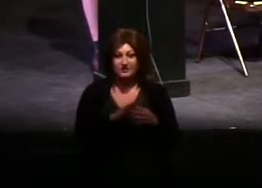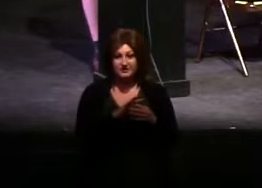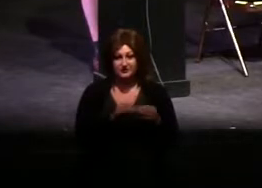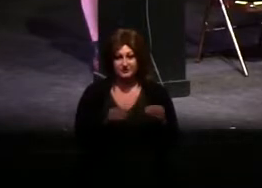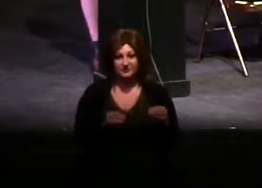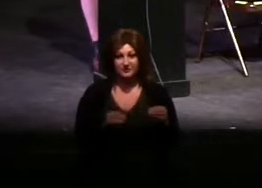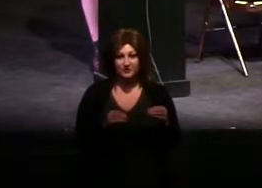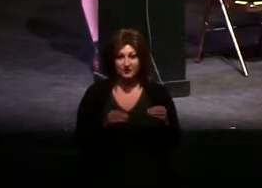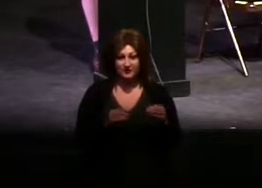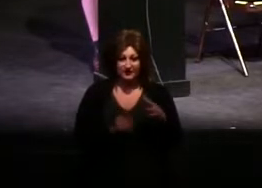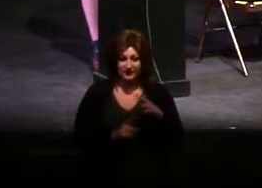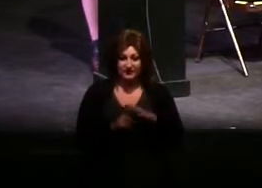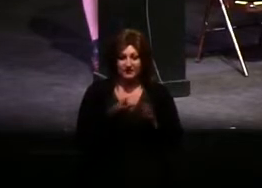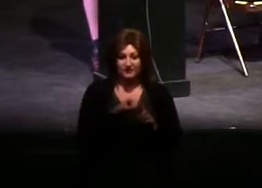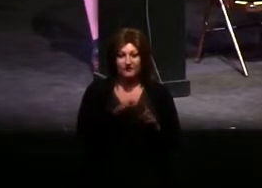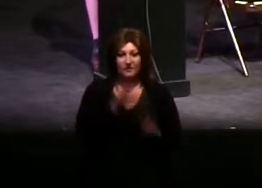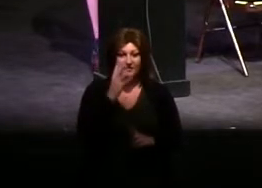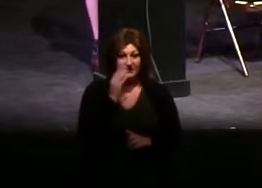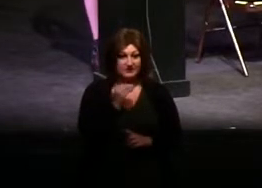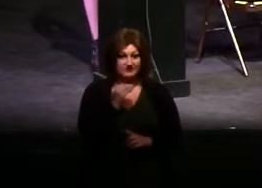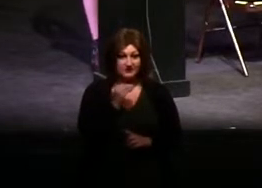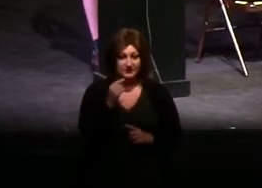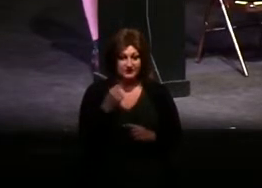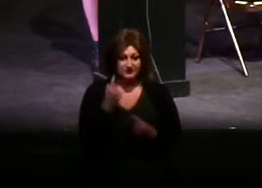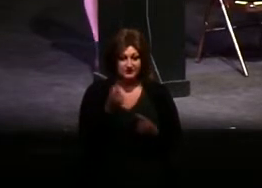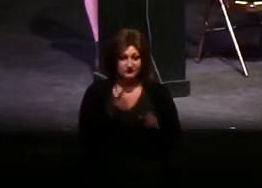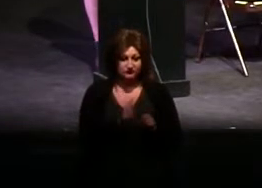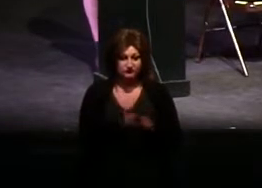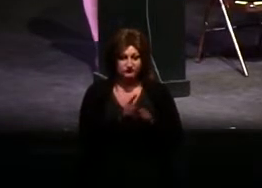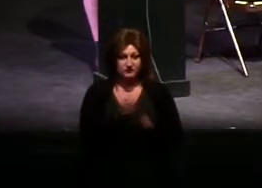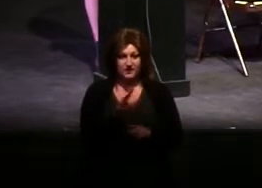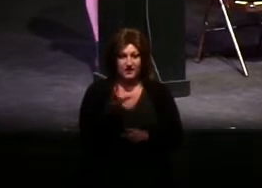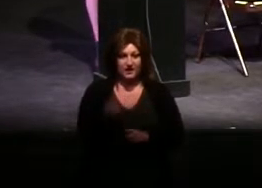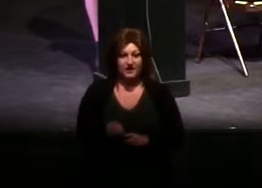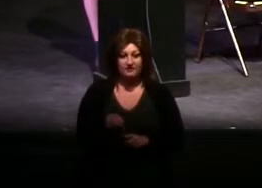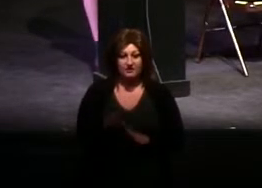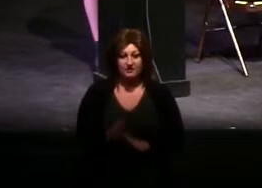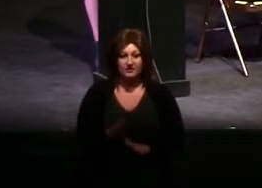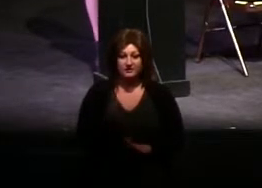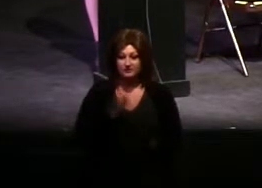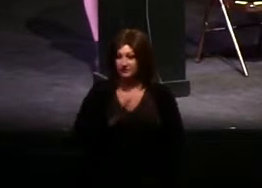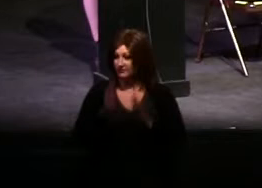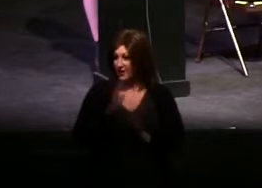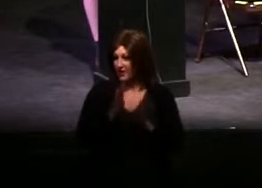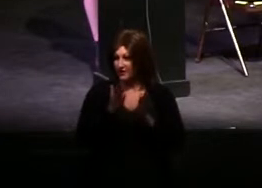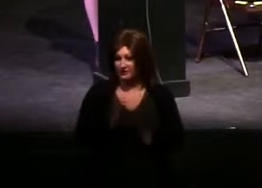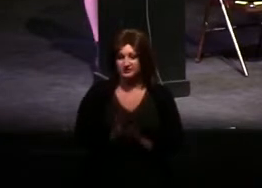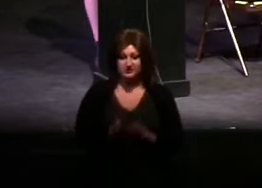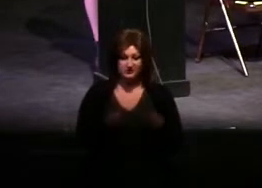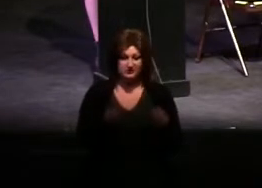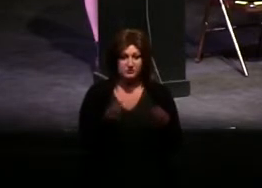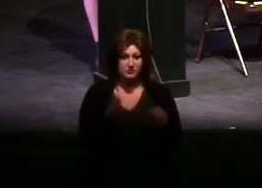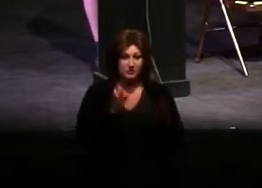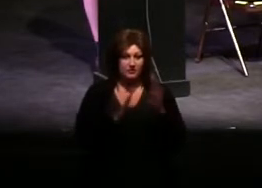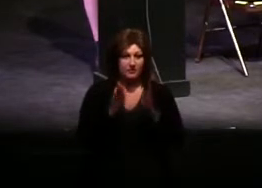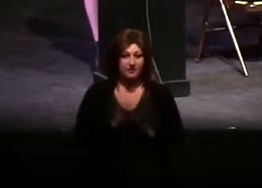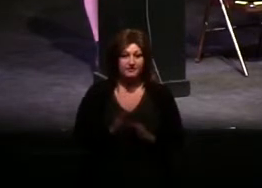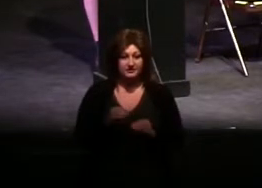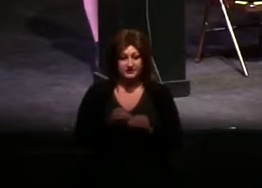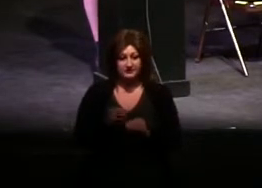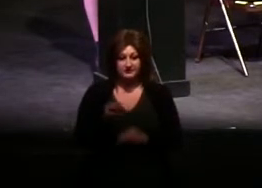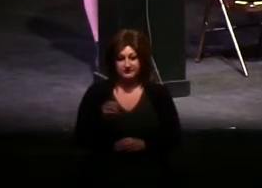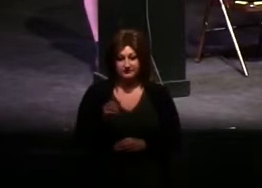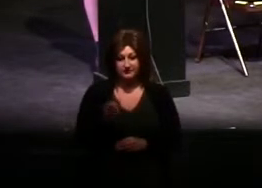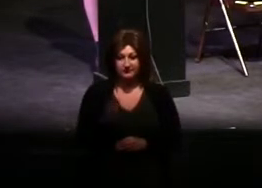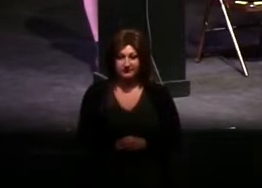that came out of some experiences I had shadowing an African biologist, a soils biologist in Mali about